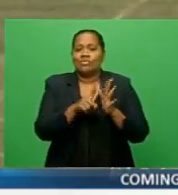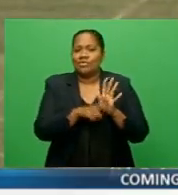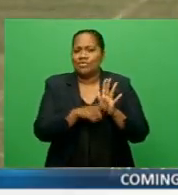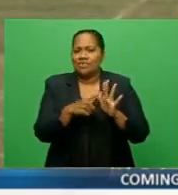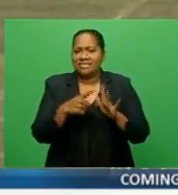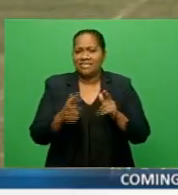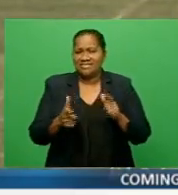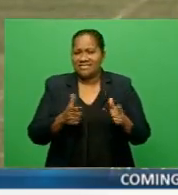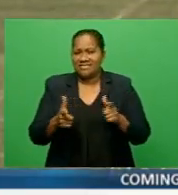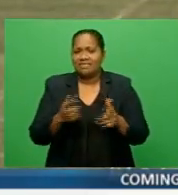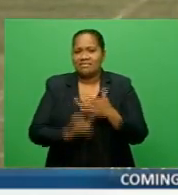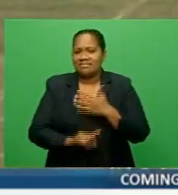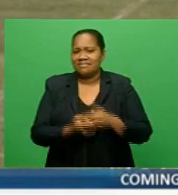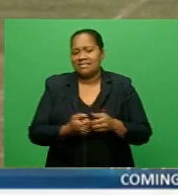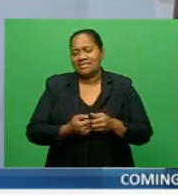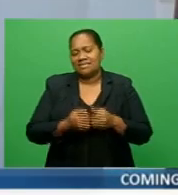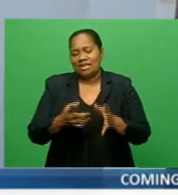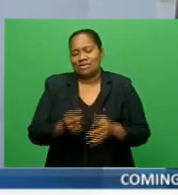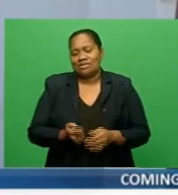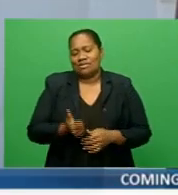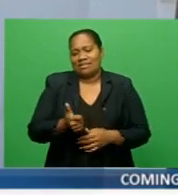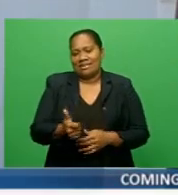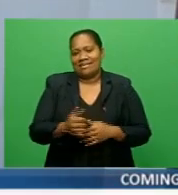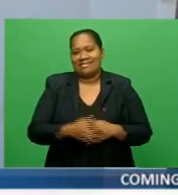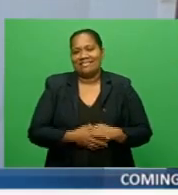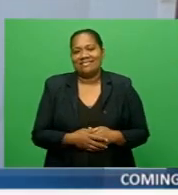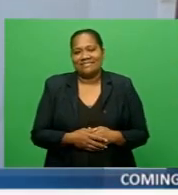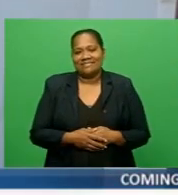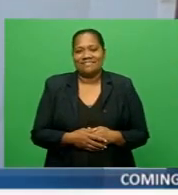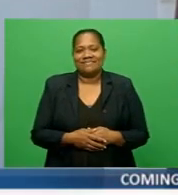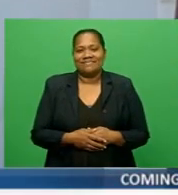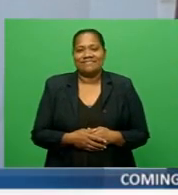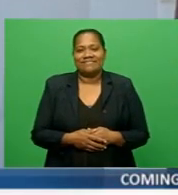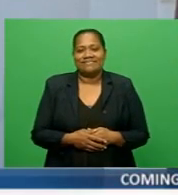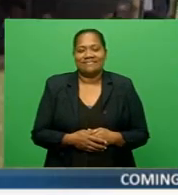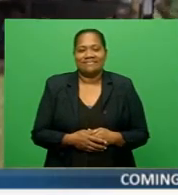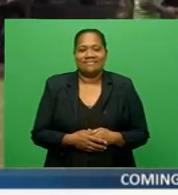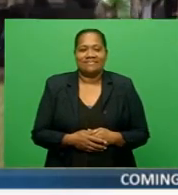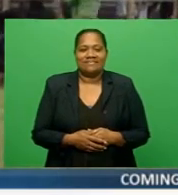And Wairiki Sevens starts a day early. Details after the break.